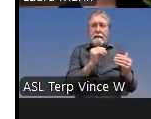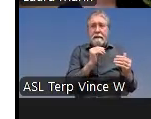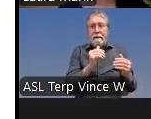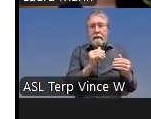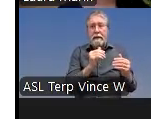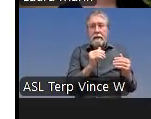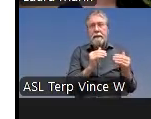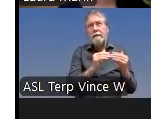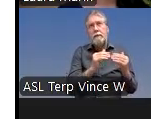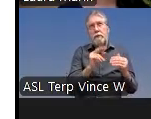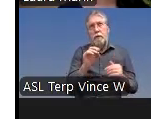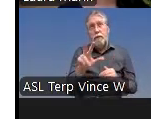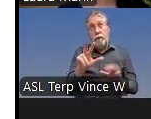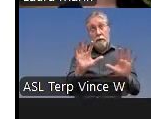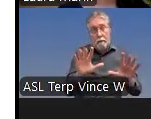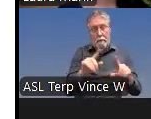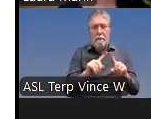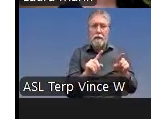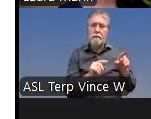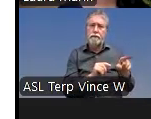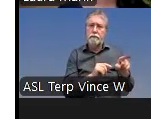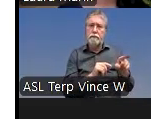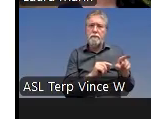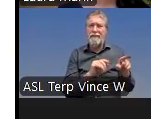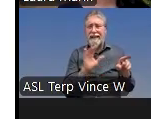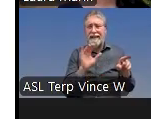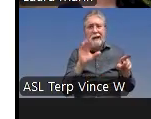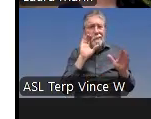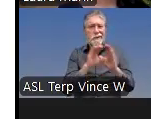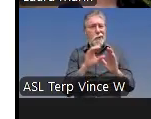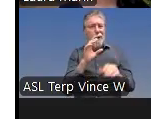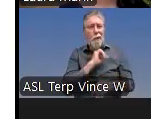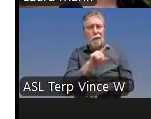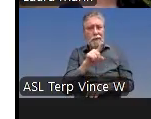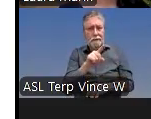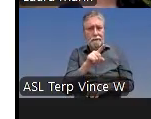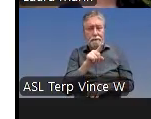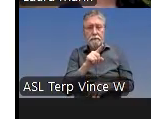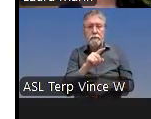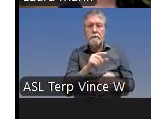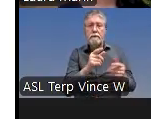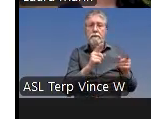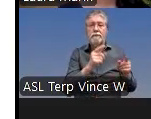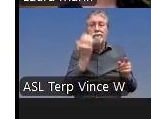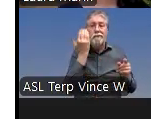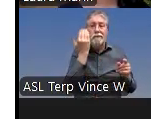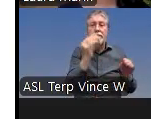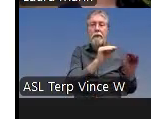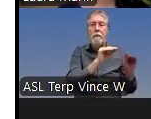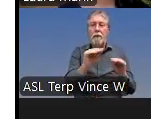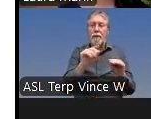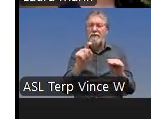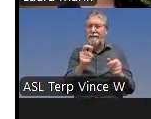sorry. Yeah, this is an old picture. It was moved recently, so we need to update